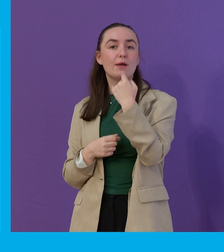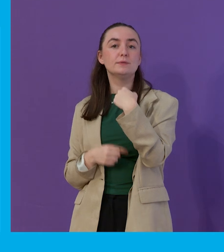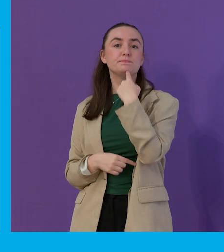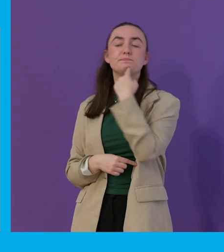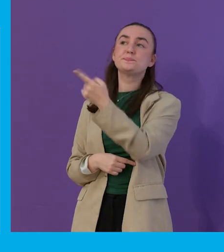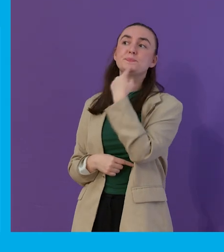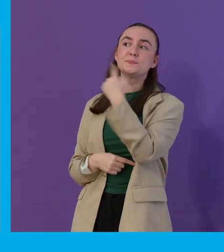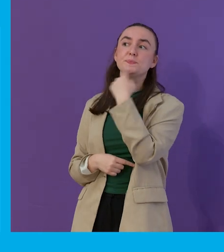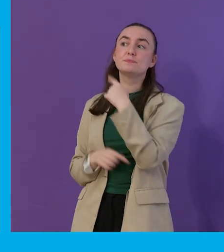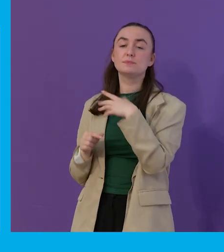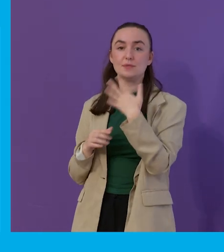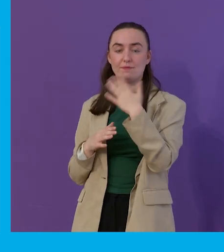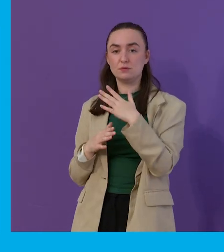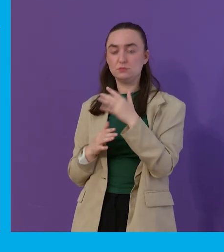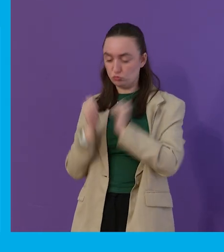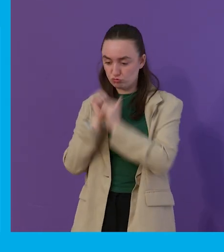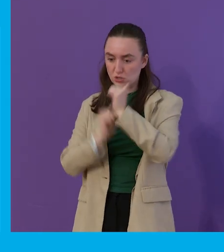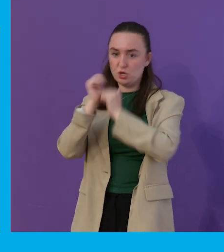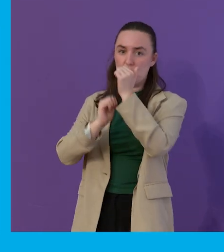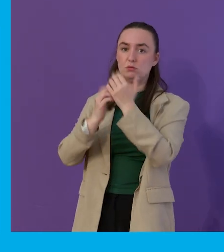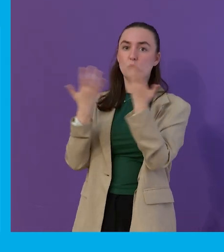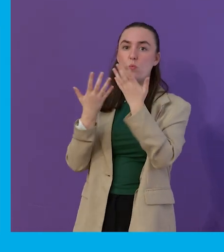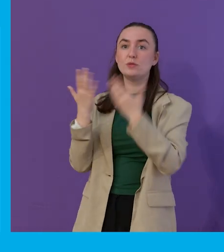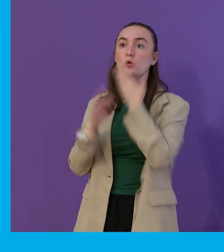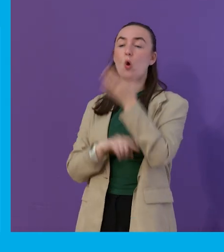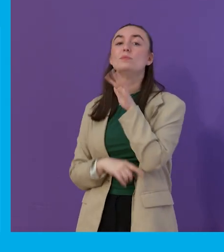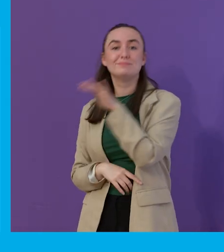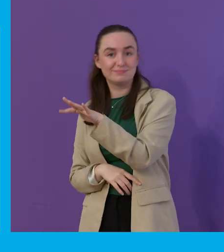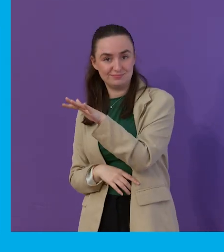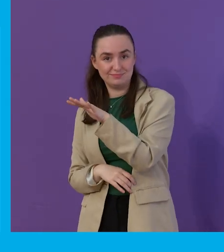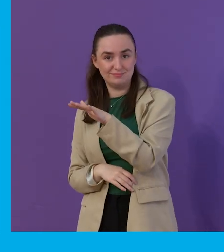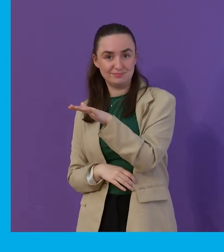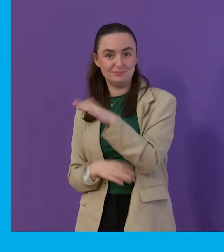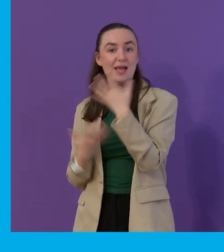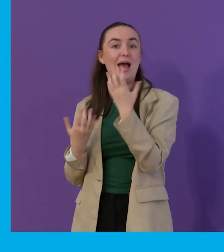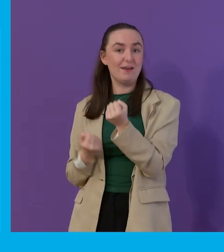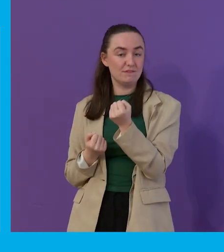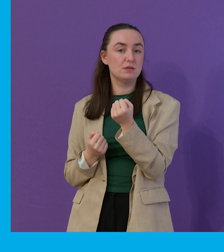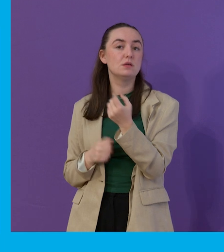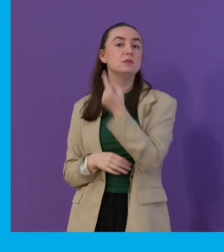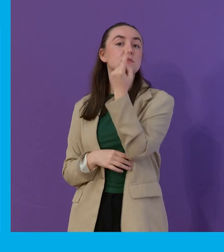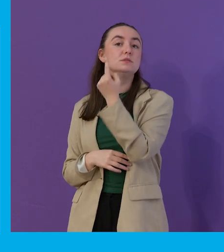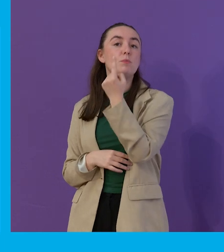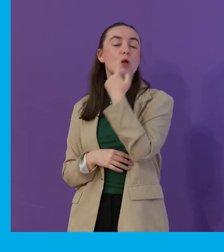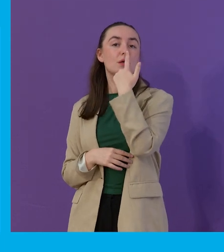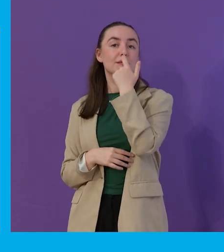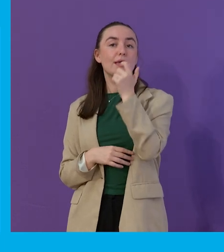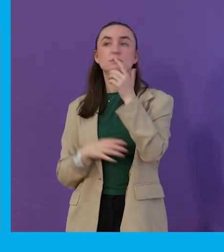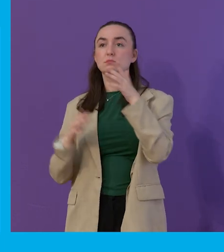of strategic, I was going to say banging of heads, that's probably a bit adversarial, the strategic facilitation and bringing of people